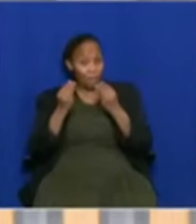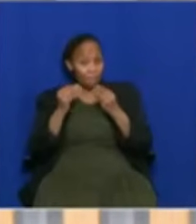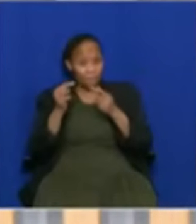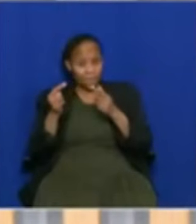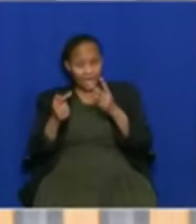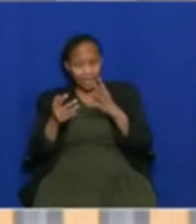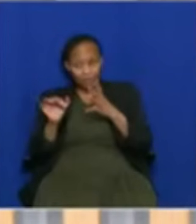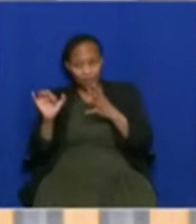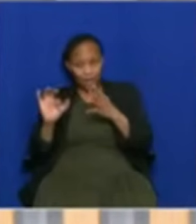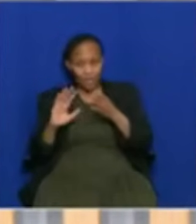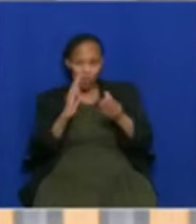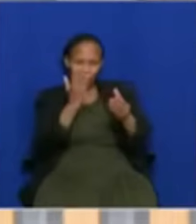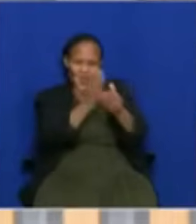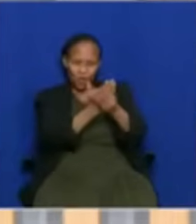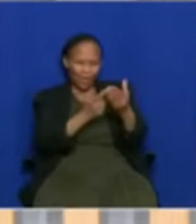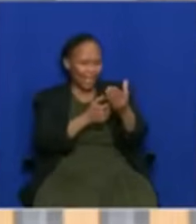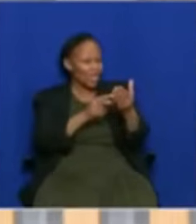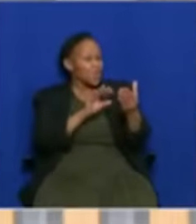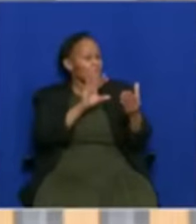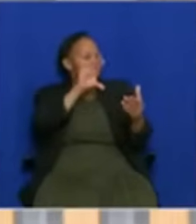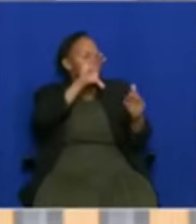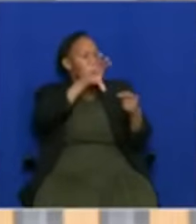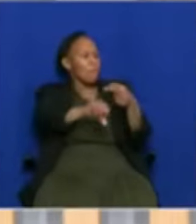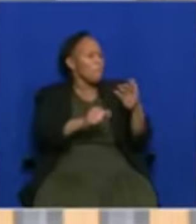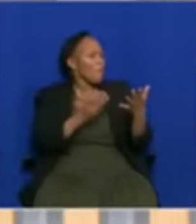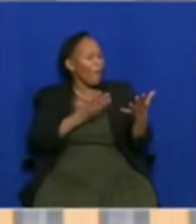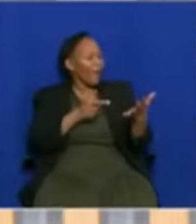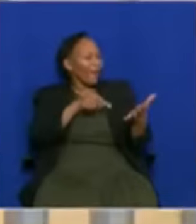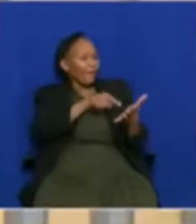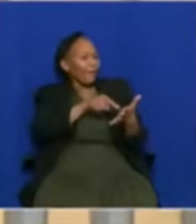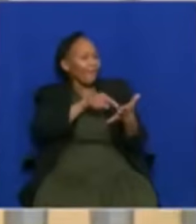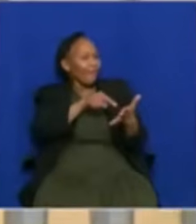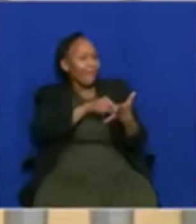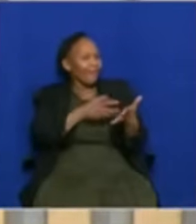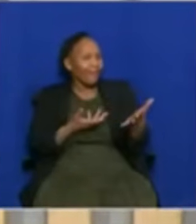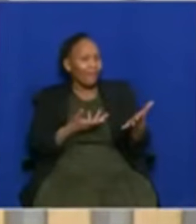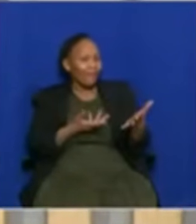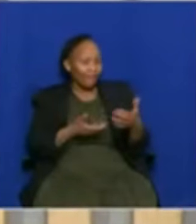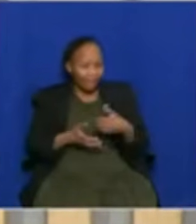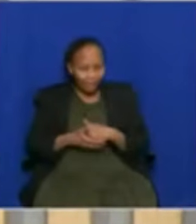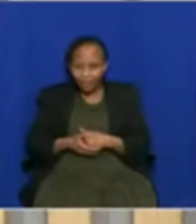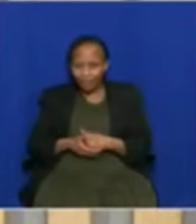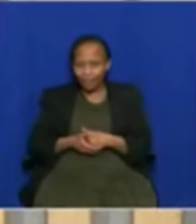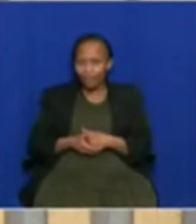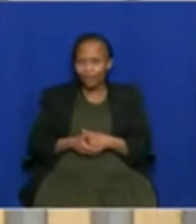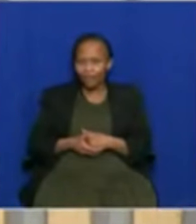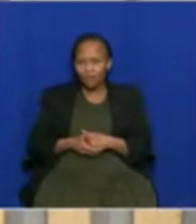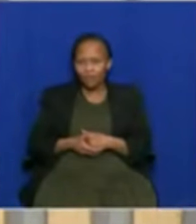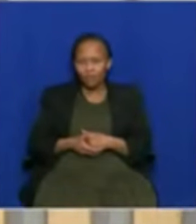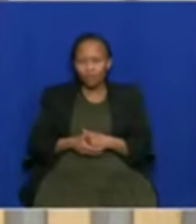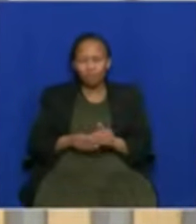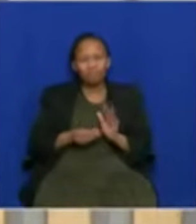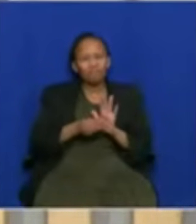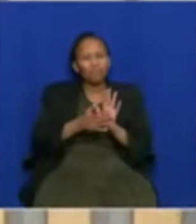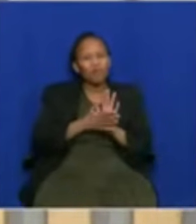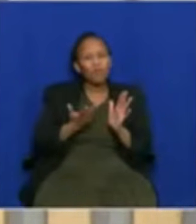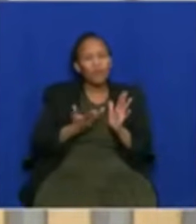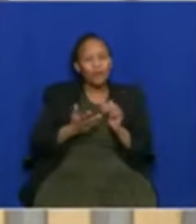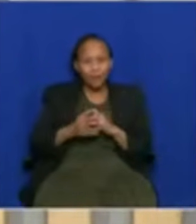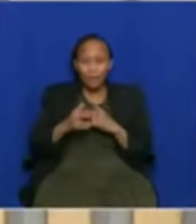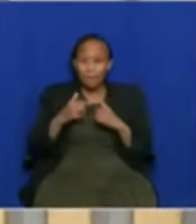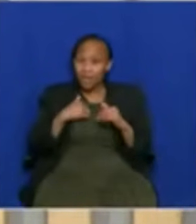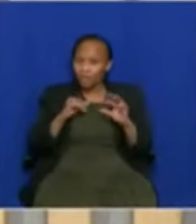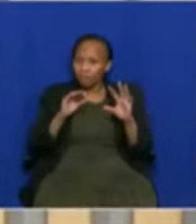Thank you, Commissioner. What I'm saying is through inquiries, speaking to people, and during the course of the